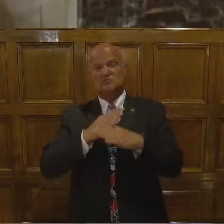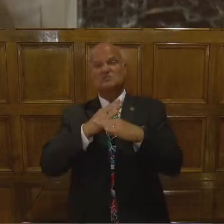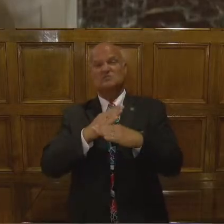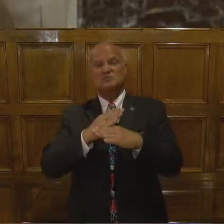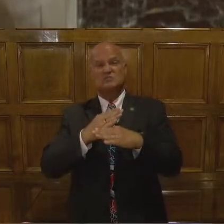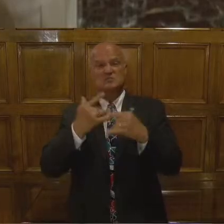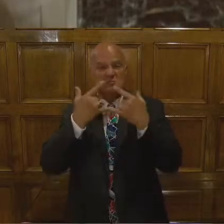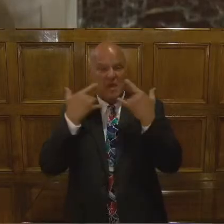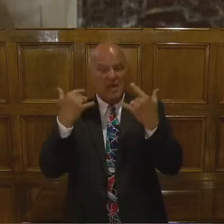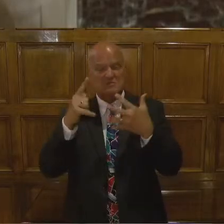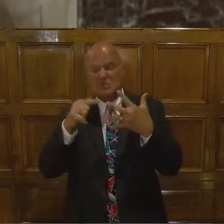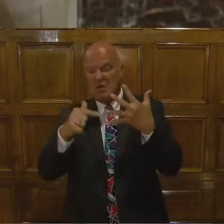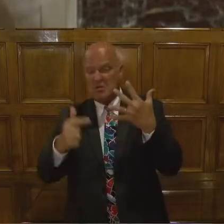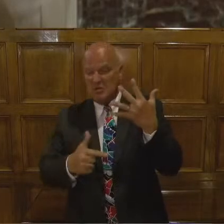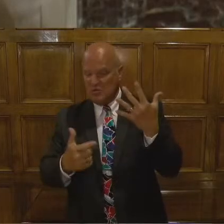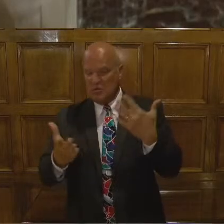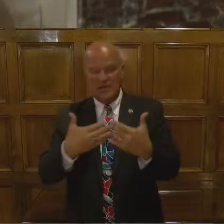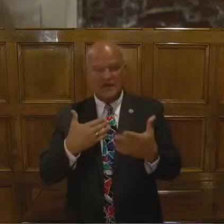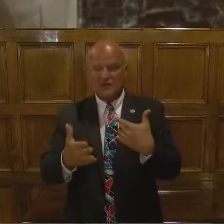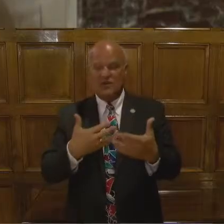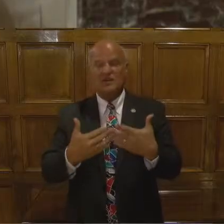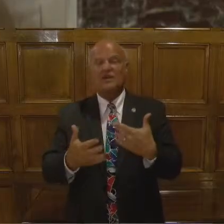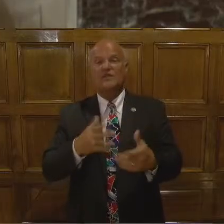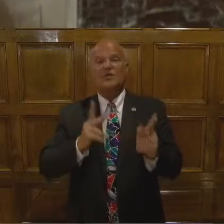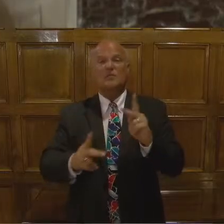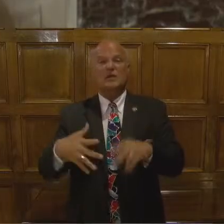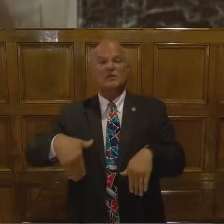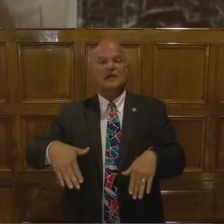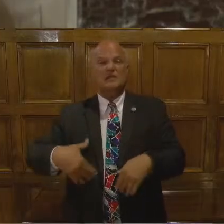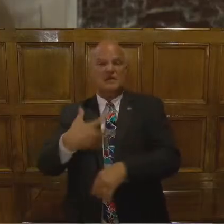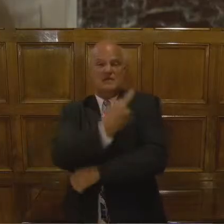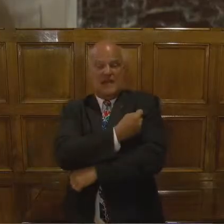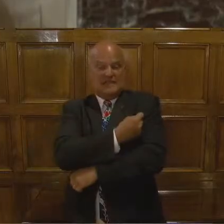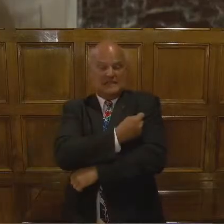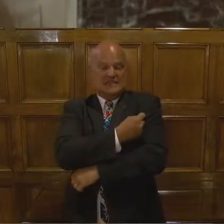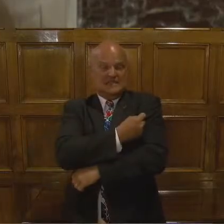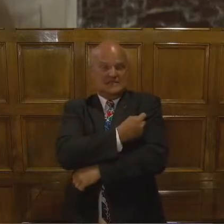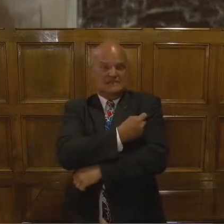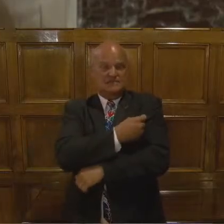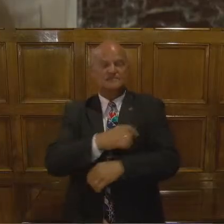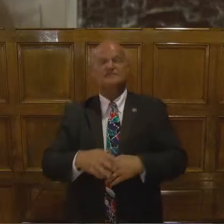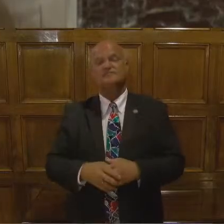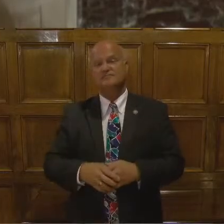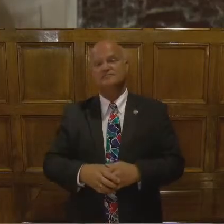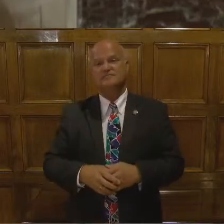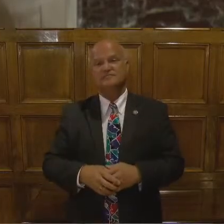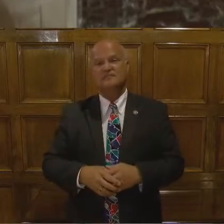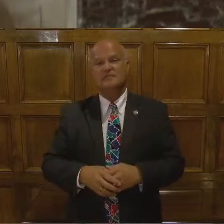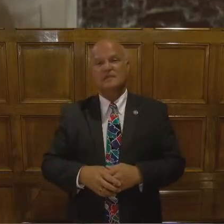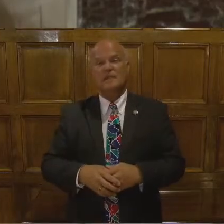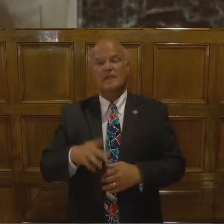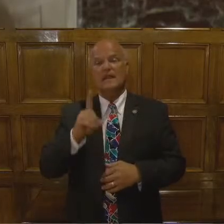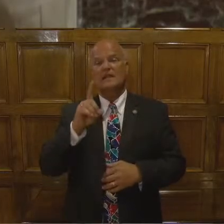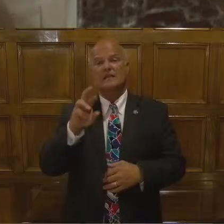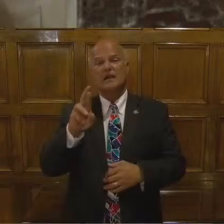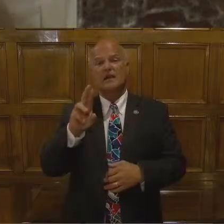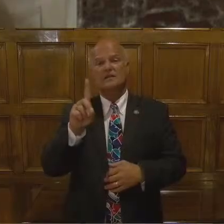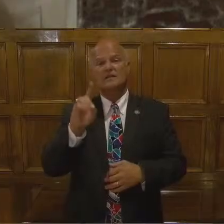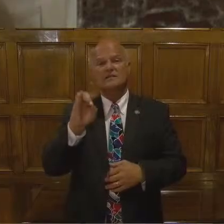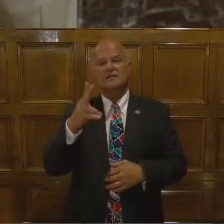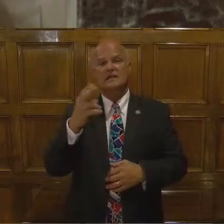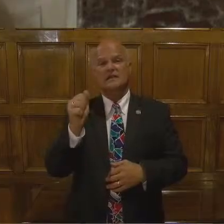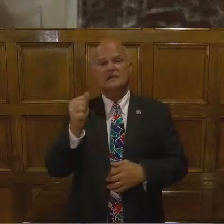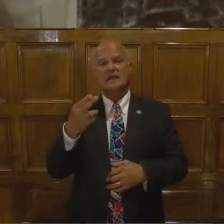into place for those that might not have been vaccinated or might not be eligible to them yet. And Dr. Dillahay is on the